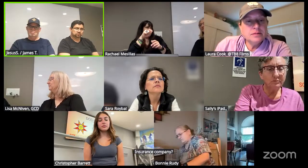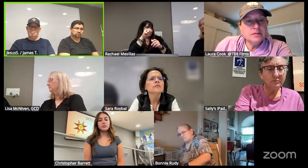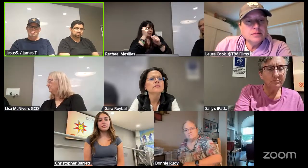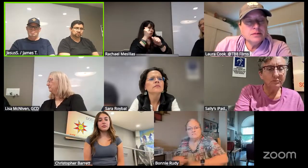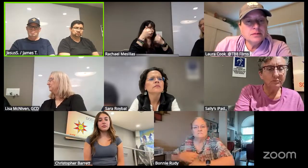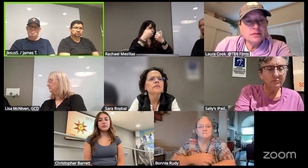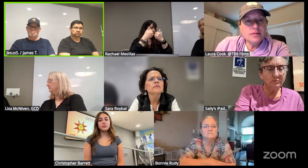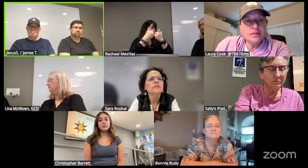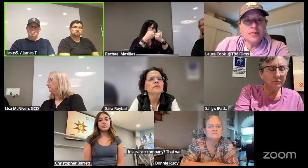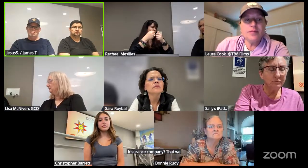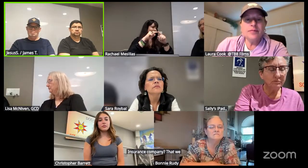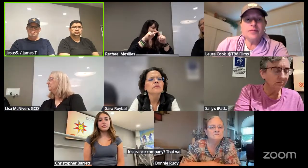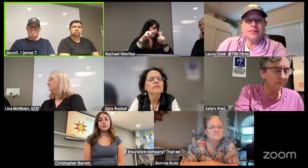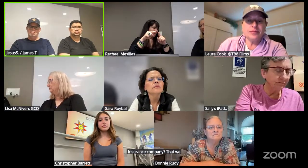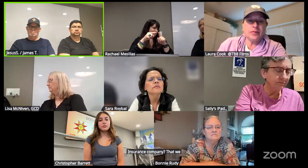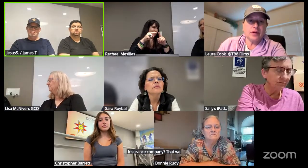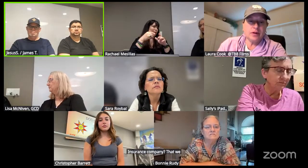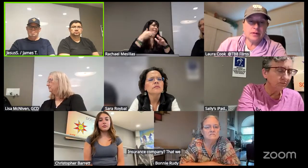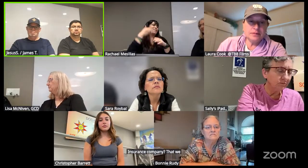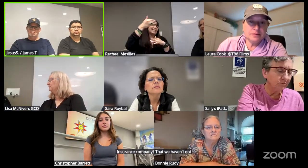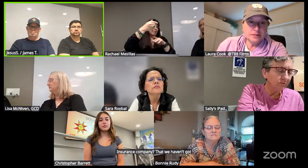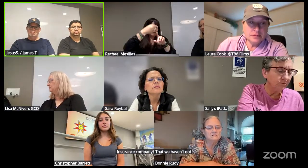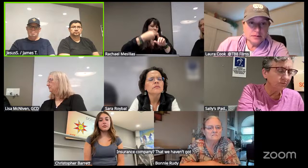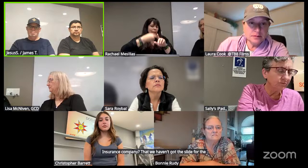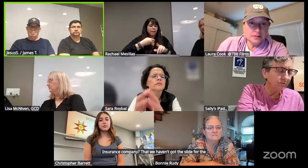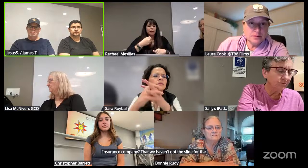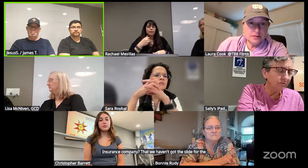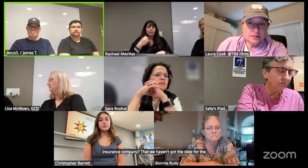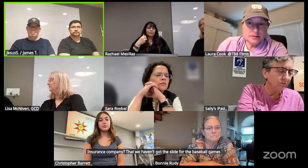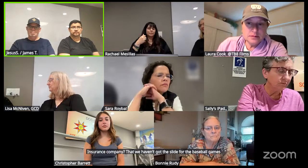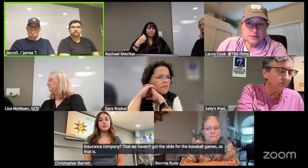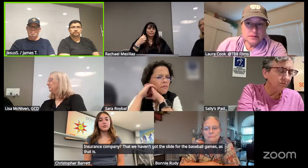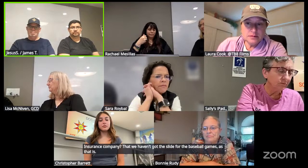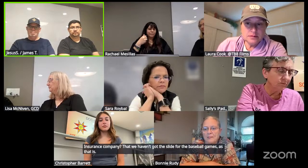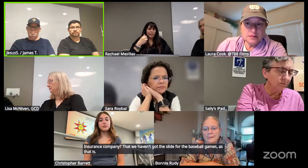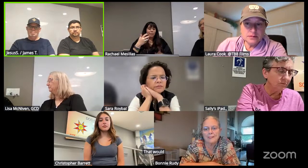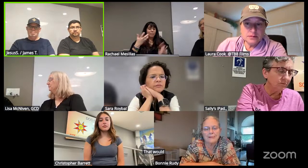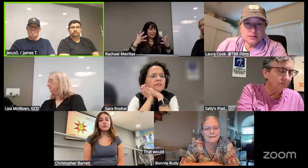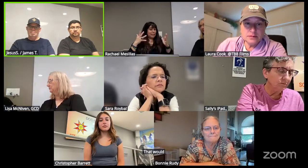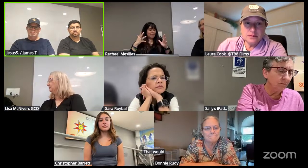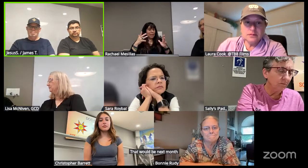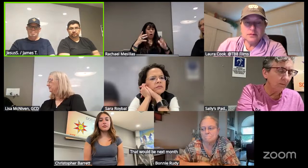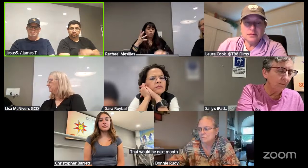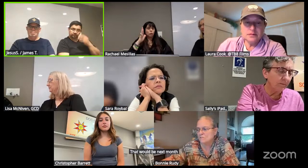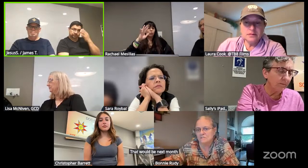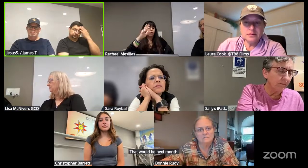That we haven't got, for the swag for the baseball game, so that would be next month.